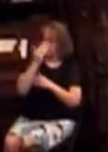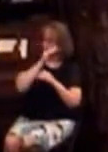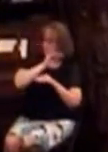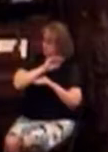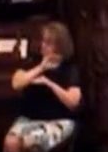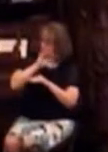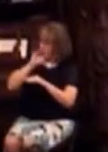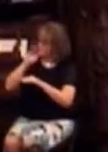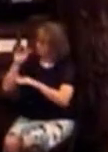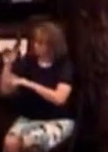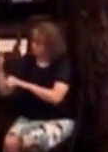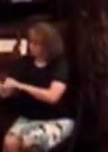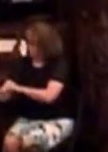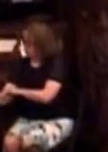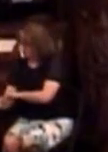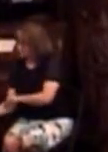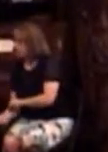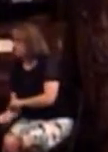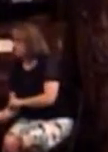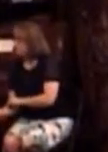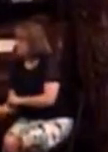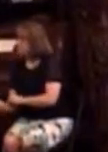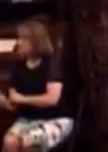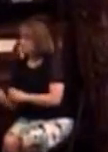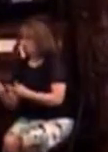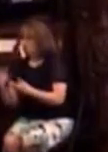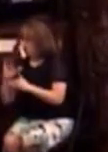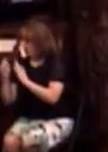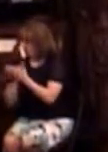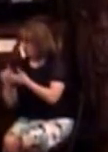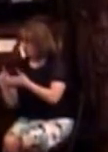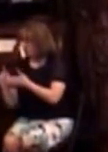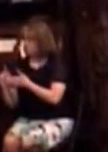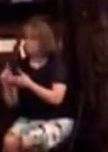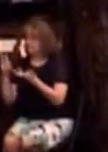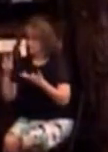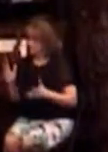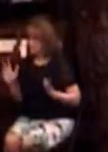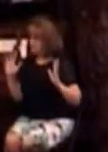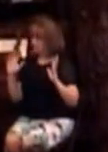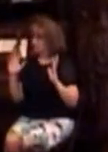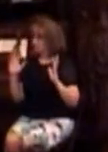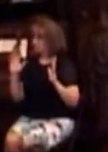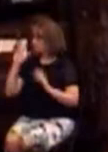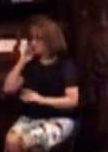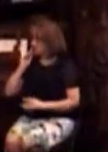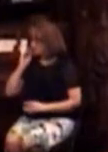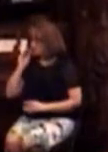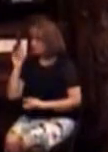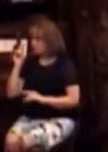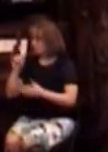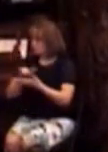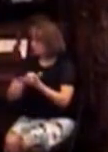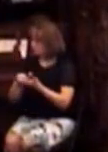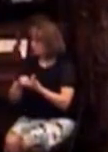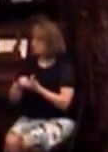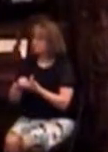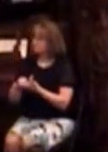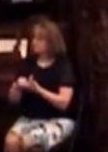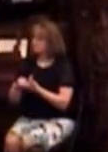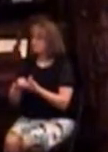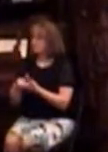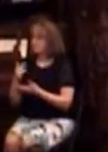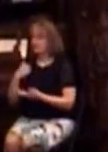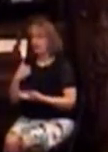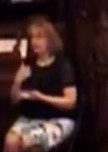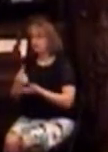long. Very good. We get back, and after we get back from our experience, I was interacting